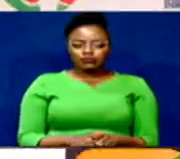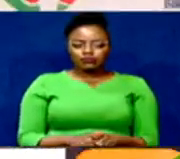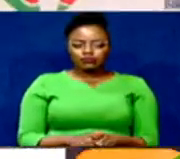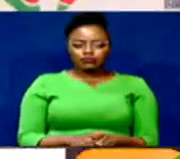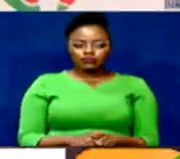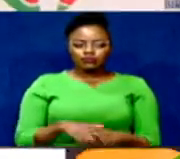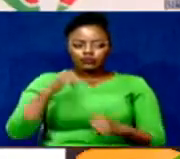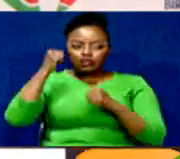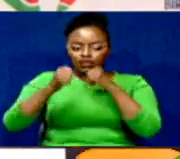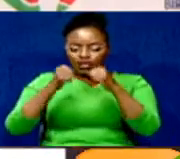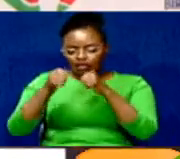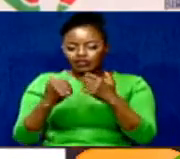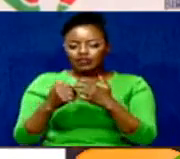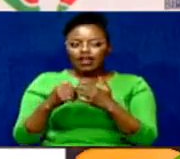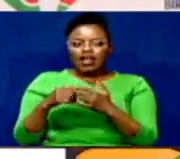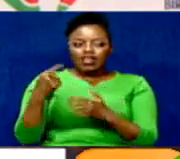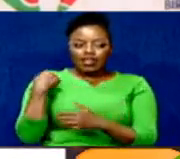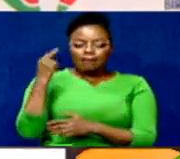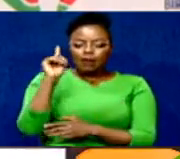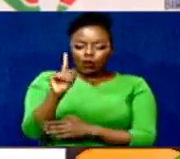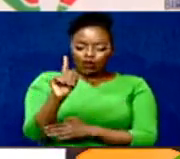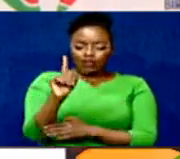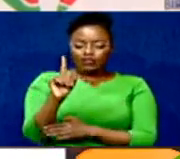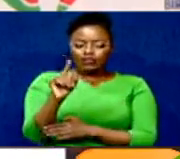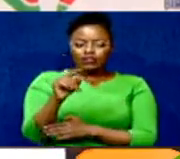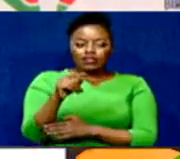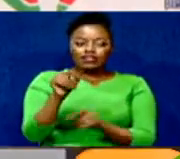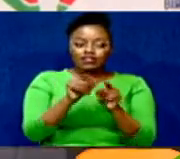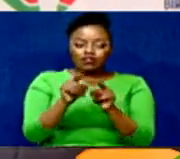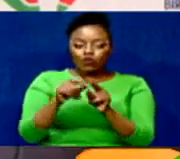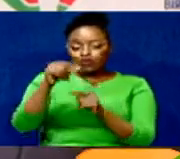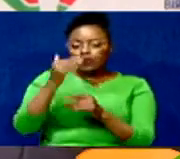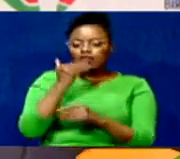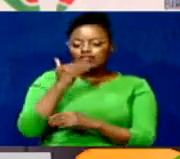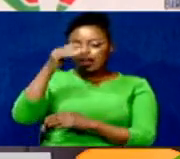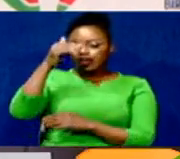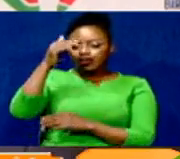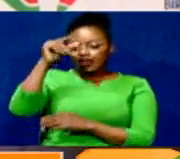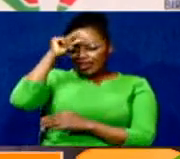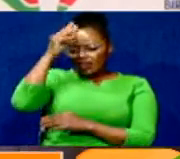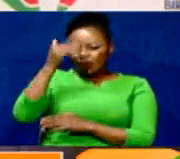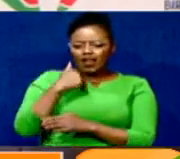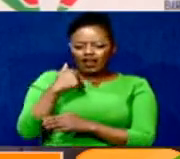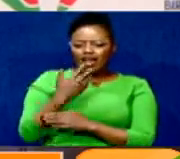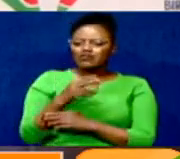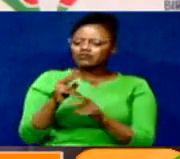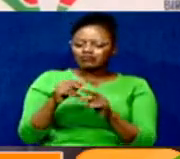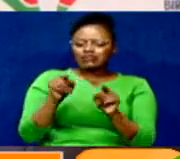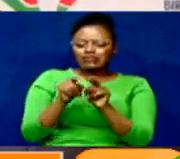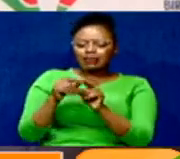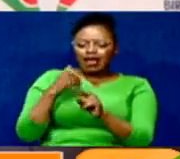So athletes come first. And we thank government for taking these measures, because we all know there is cost